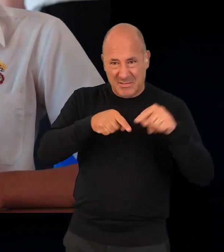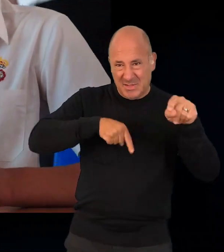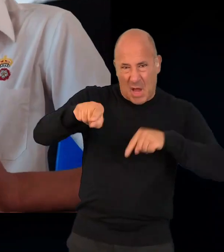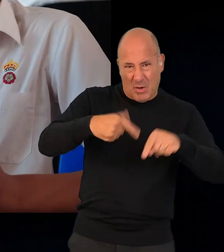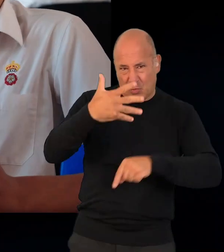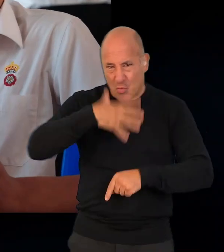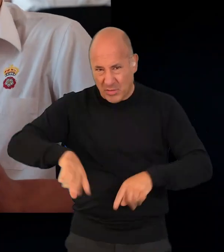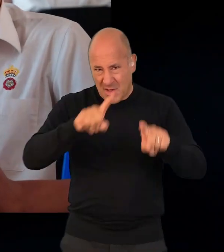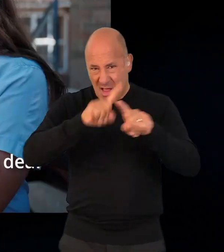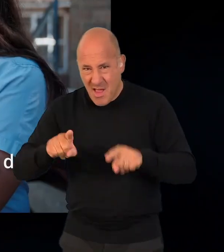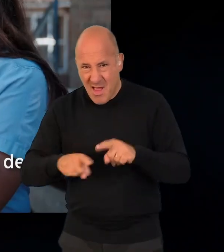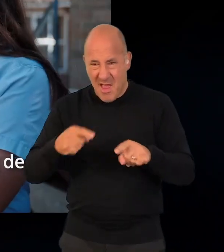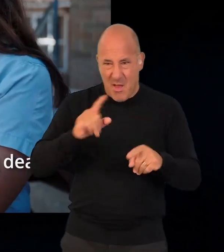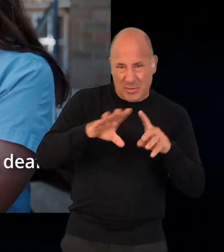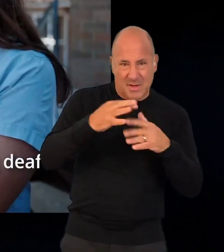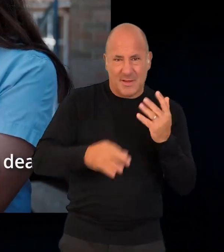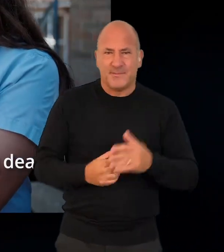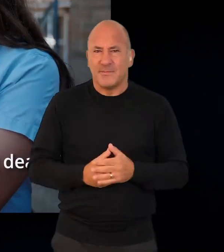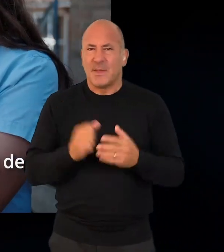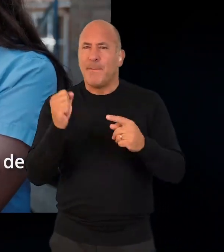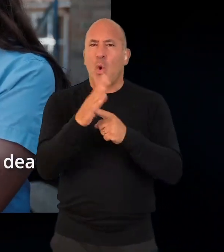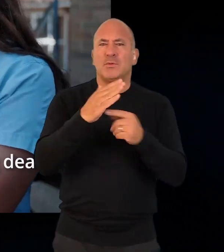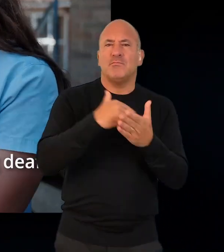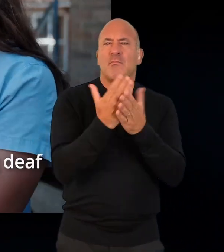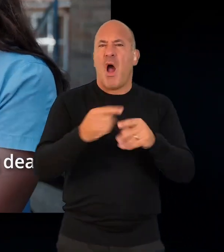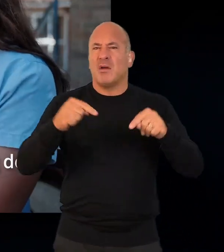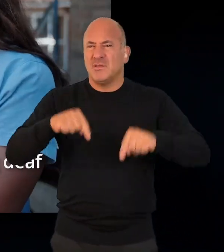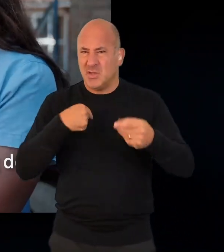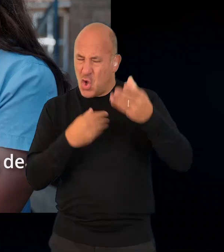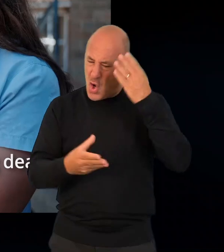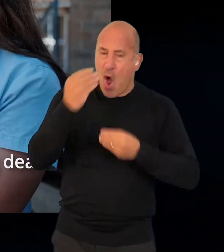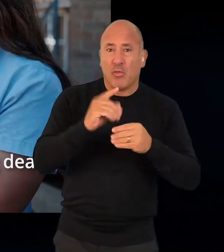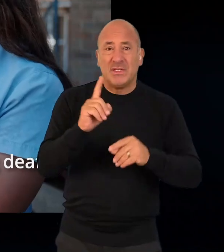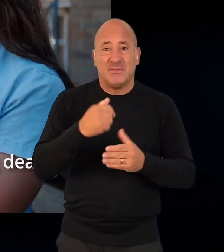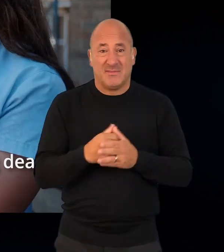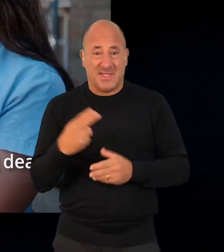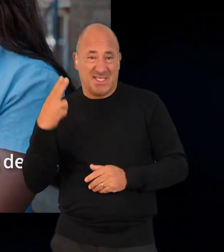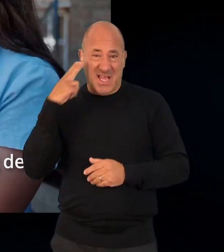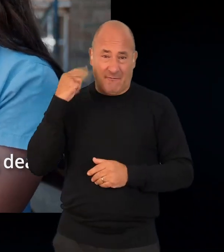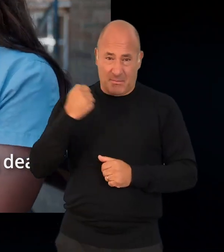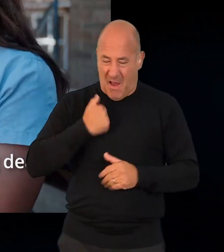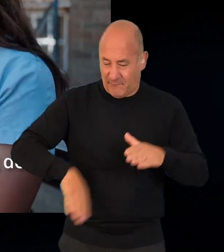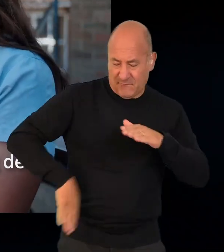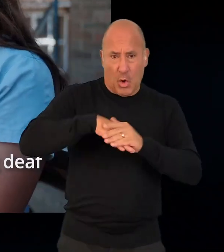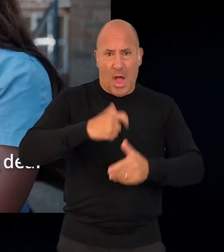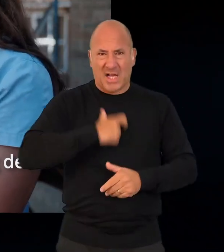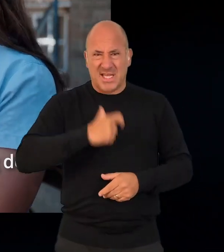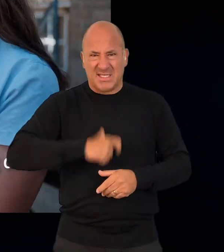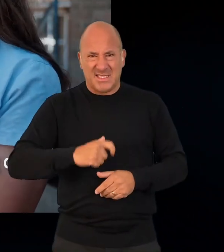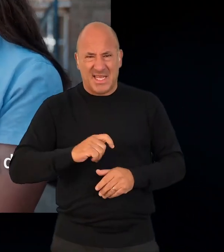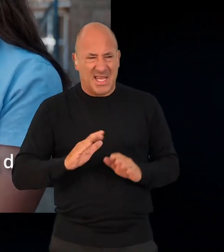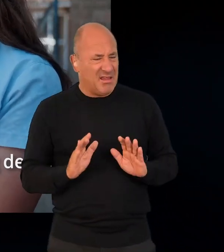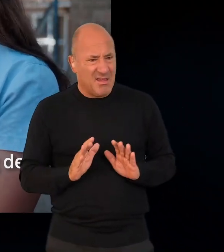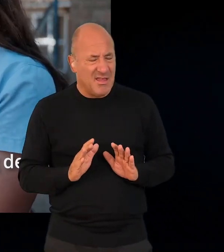were saying how they wanted it to look. The most important thing I've learned is not being